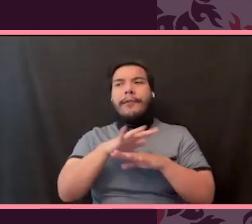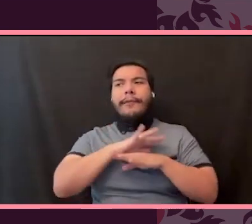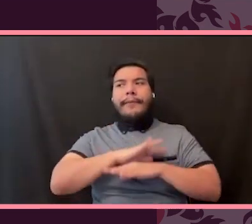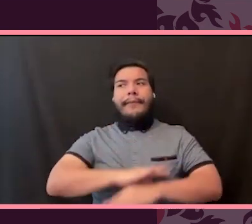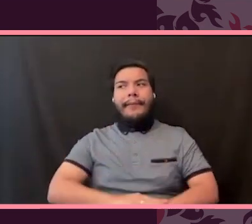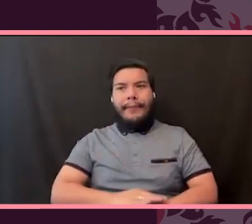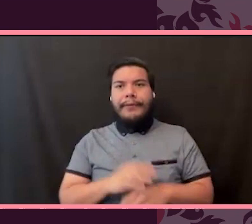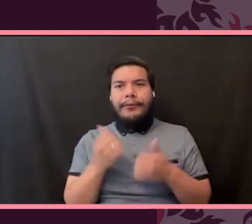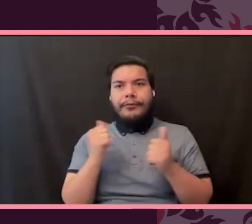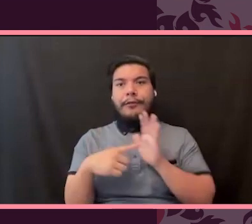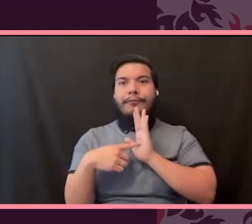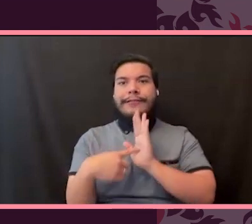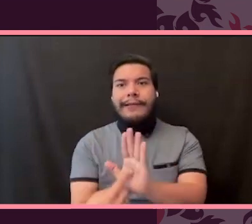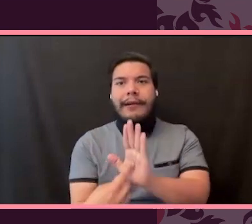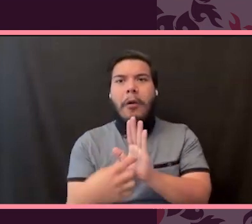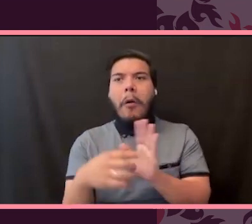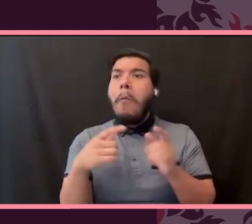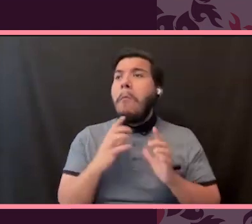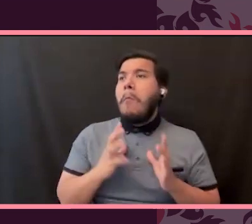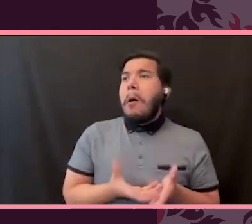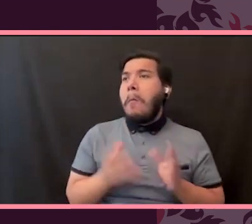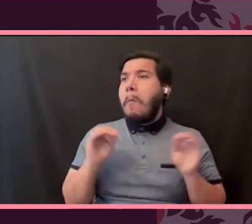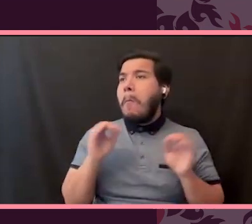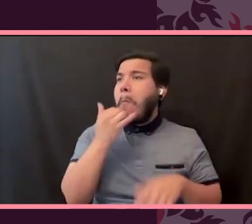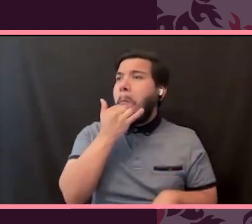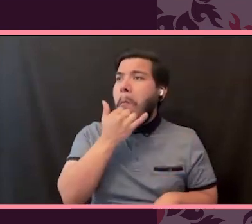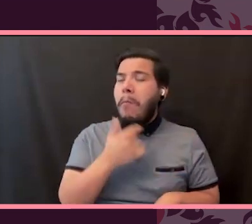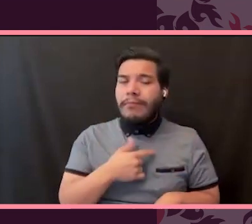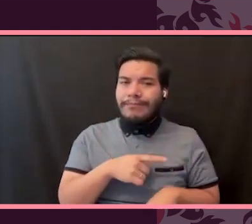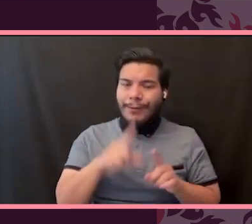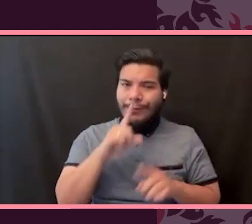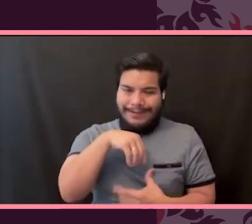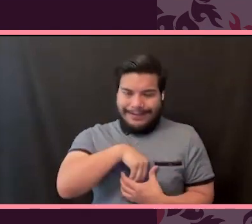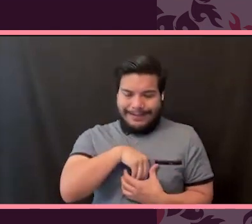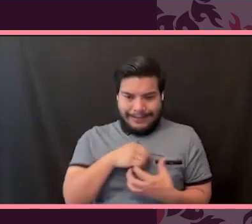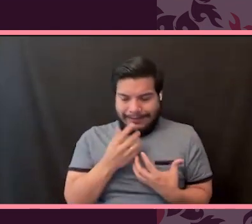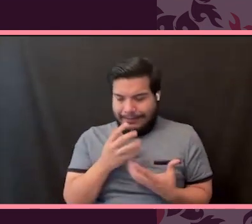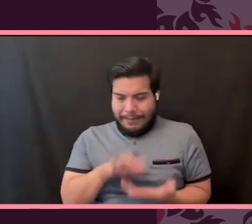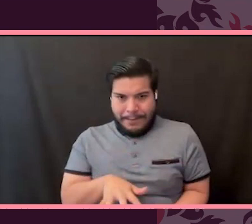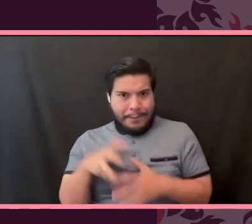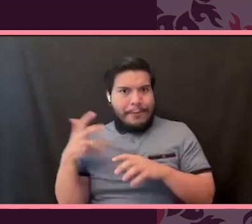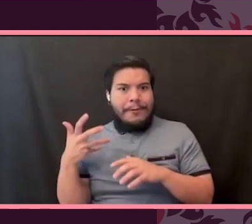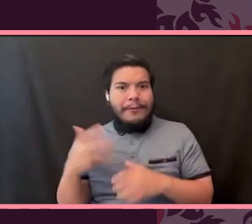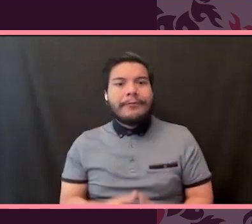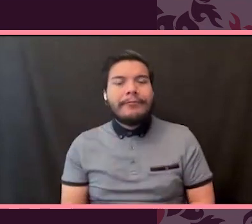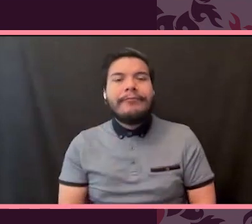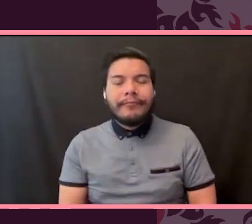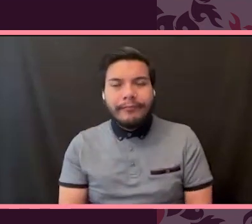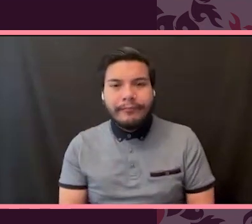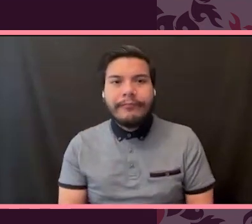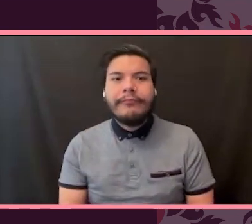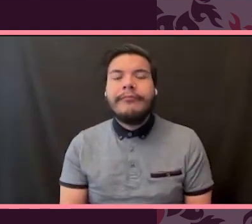nothing really is going on the outside when it is there on the inside. Yeah. This is